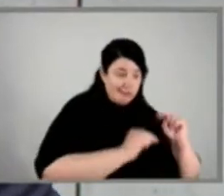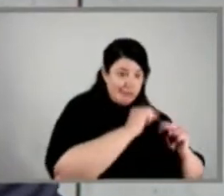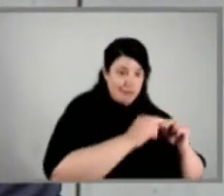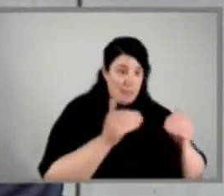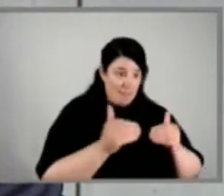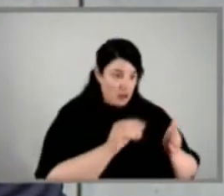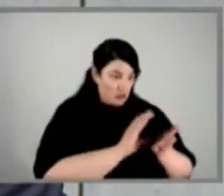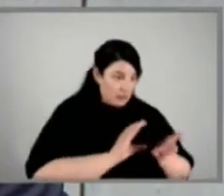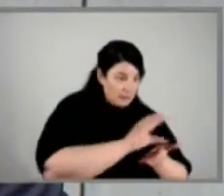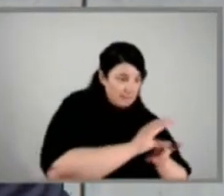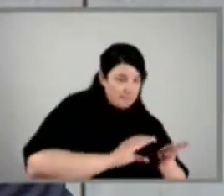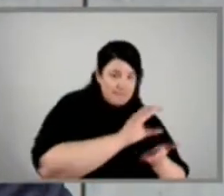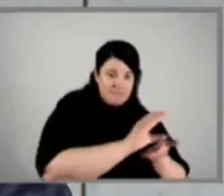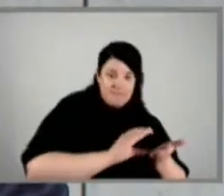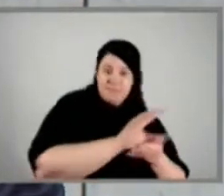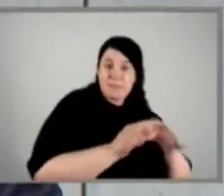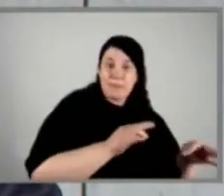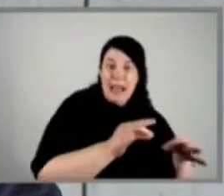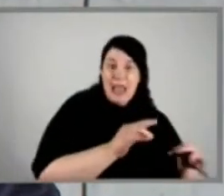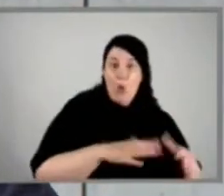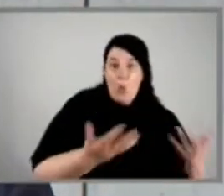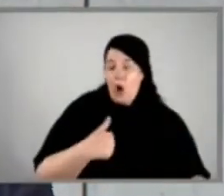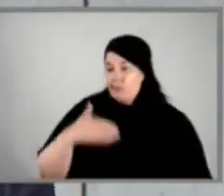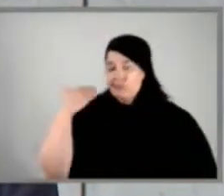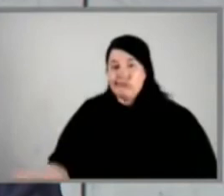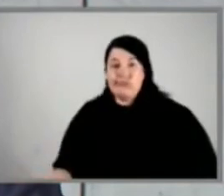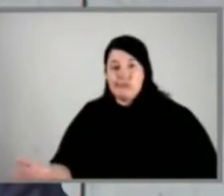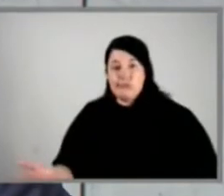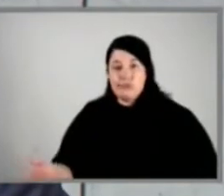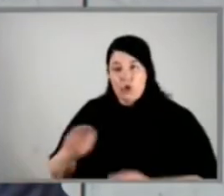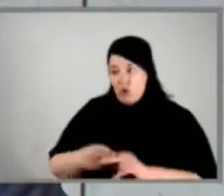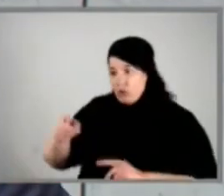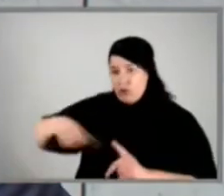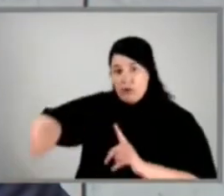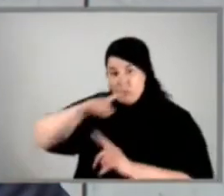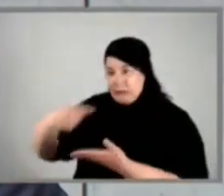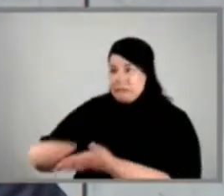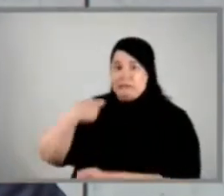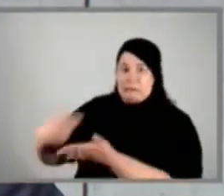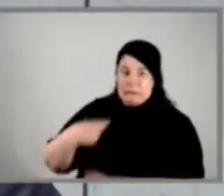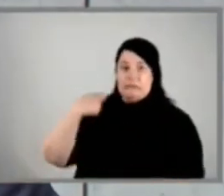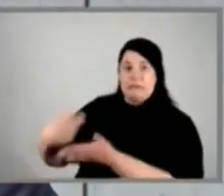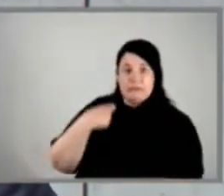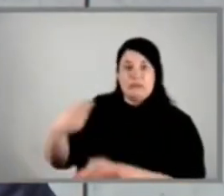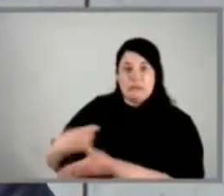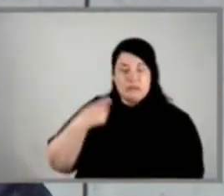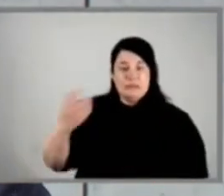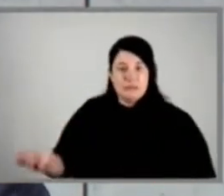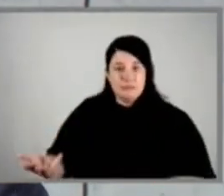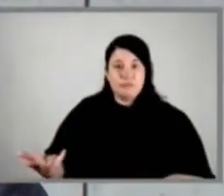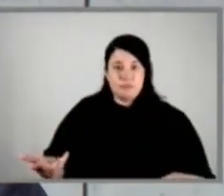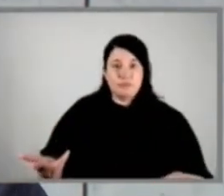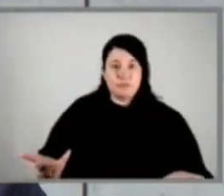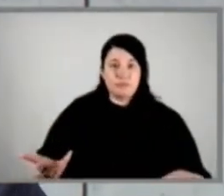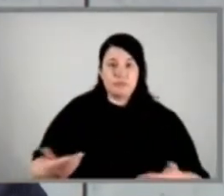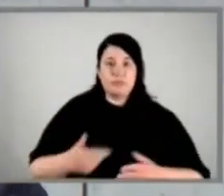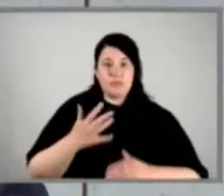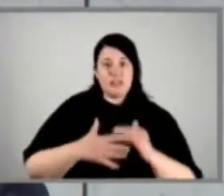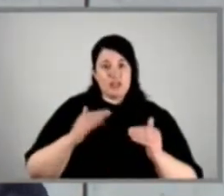going to be achieved, then I think we are leaving Australia in a position that is vulnerable to a situation that would see higher